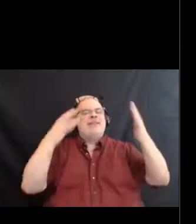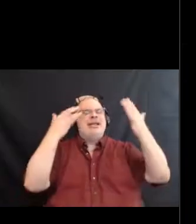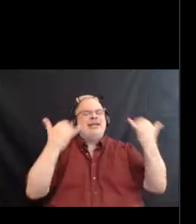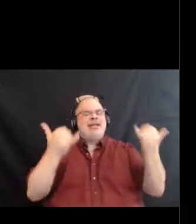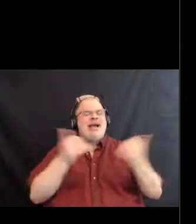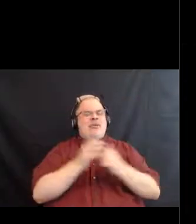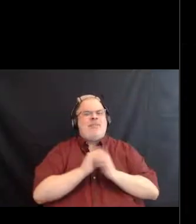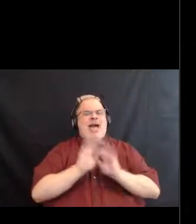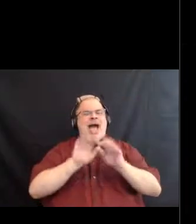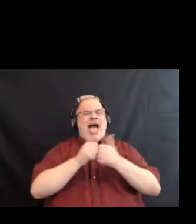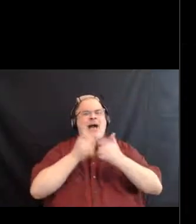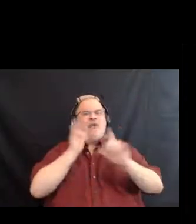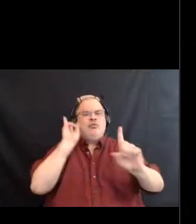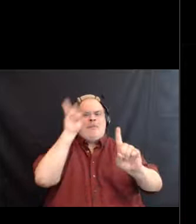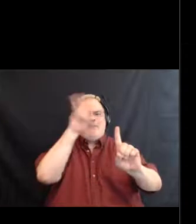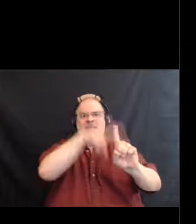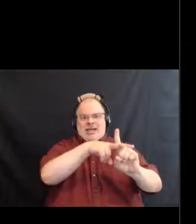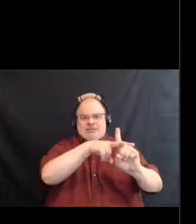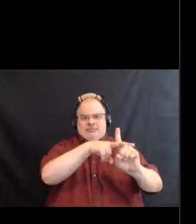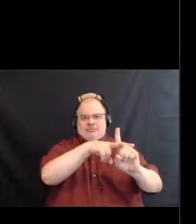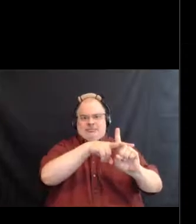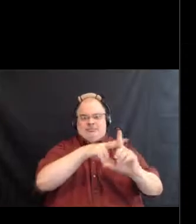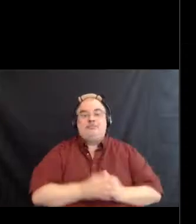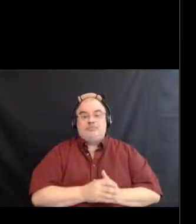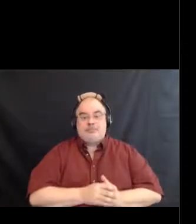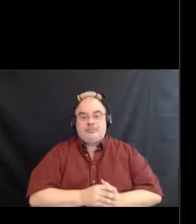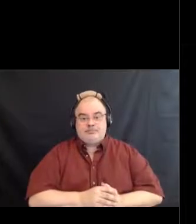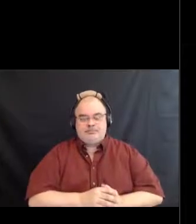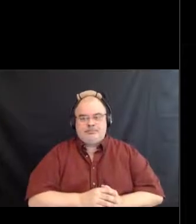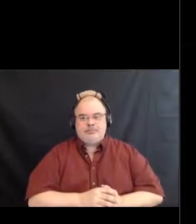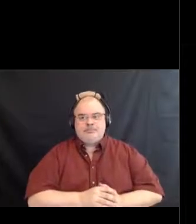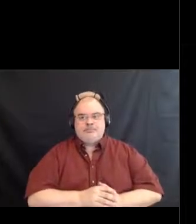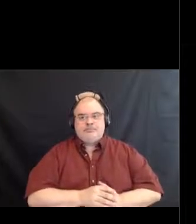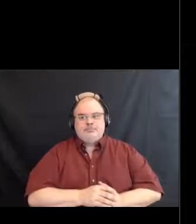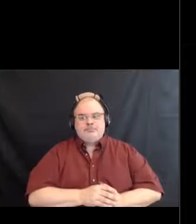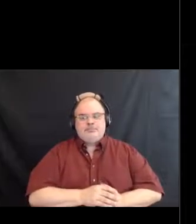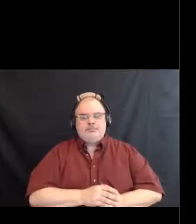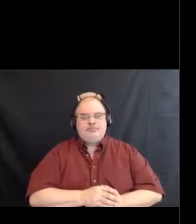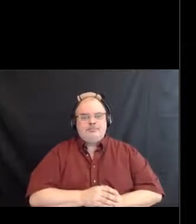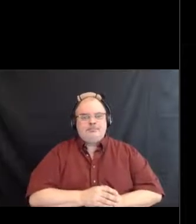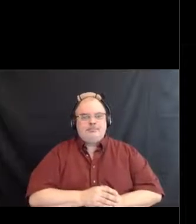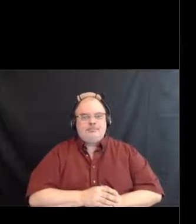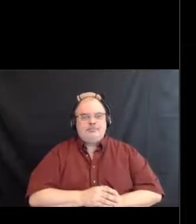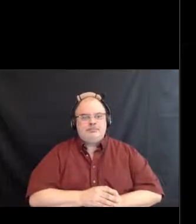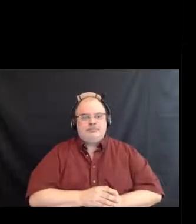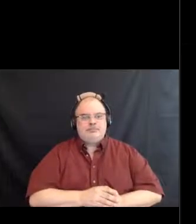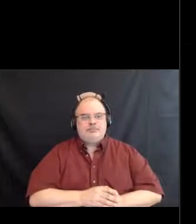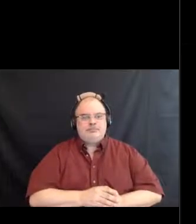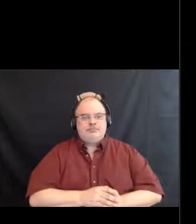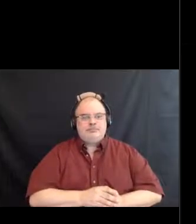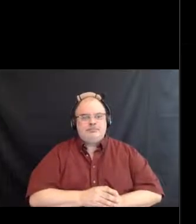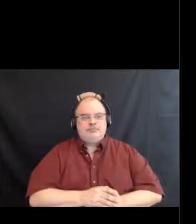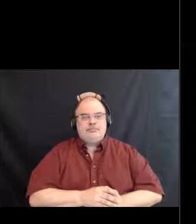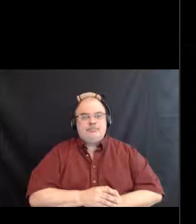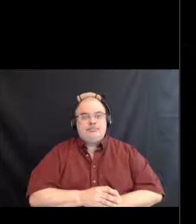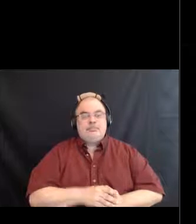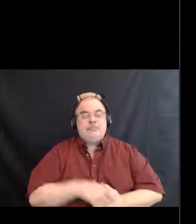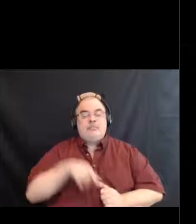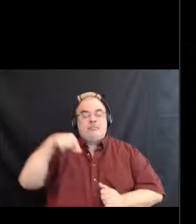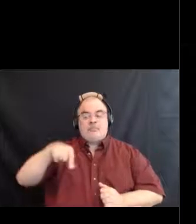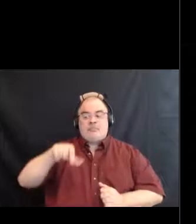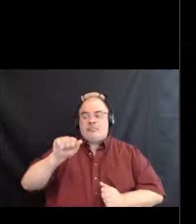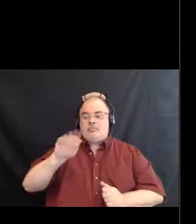process and what that looks like and how it works. And so as Florida's ABLE program,